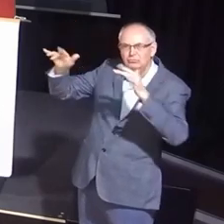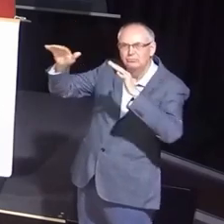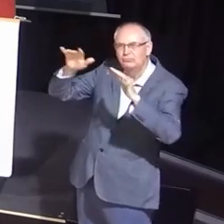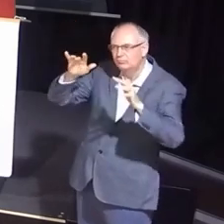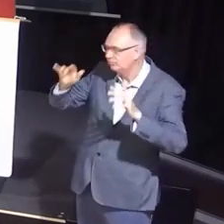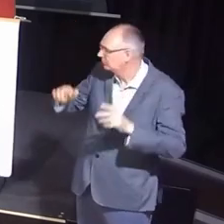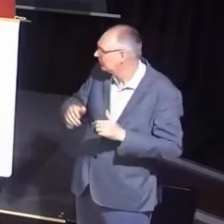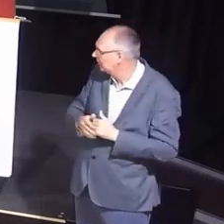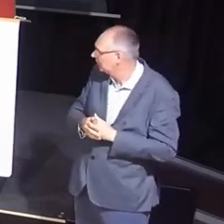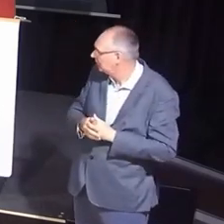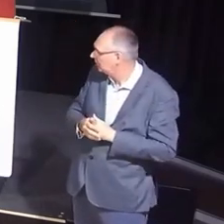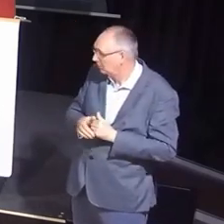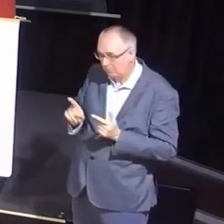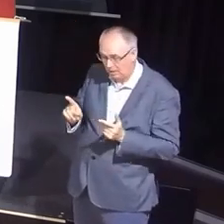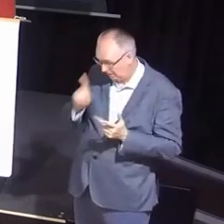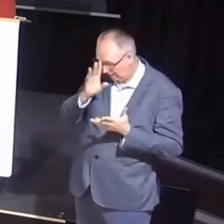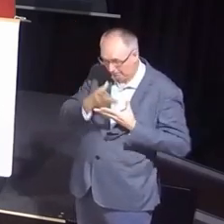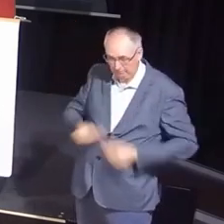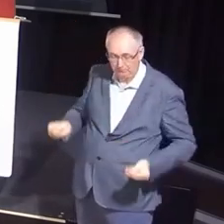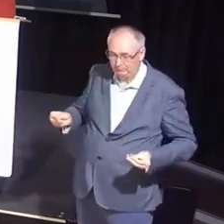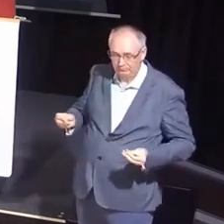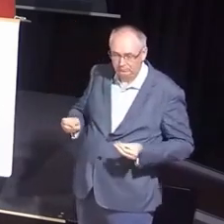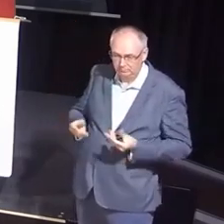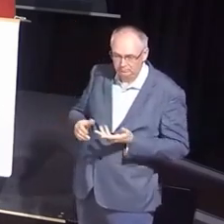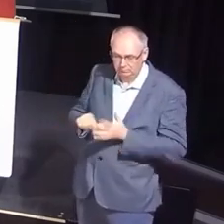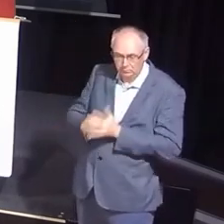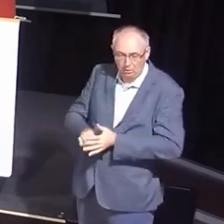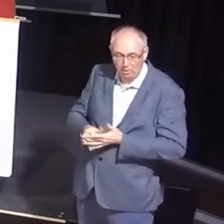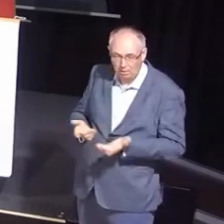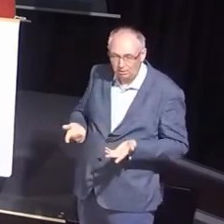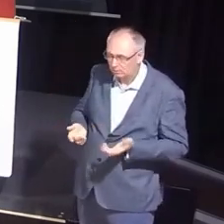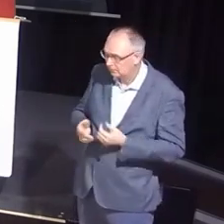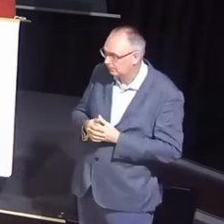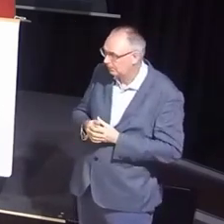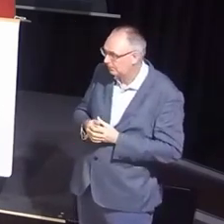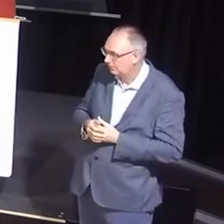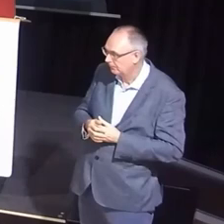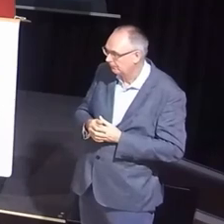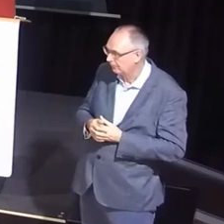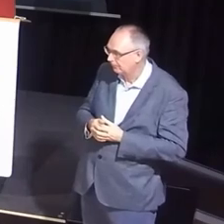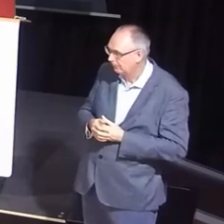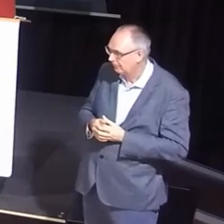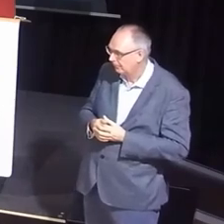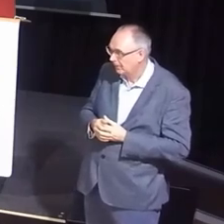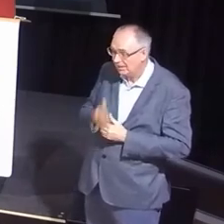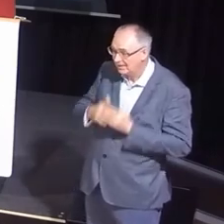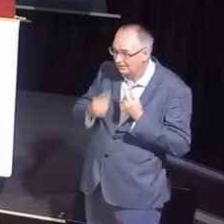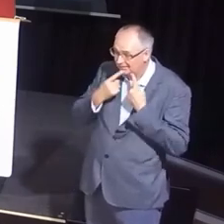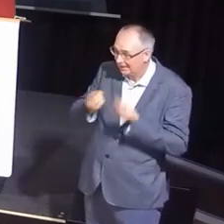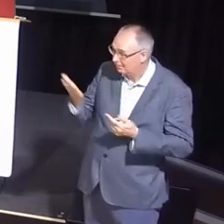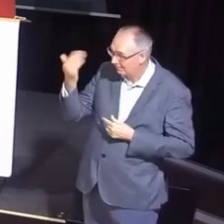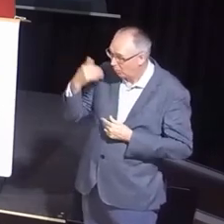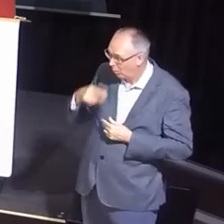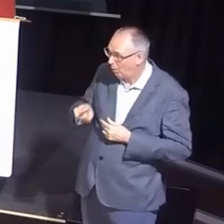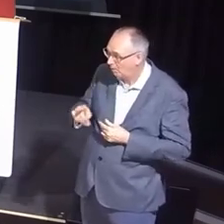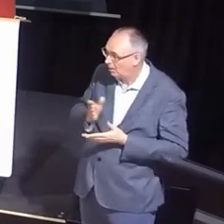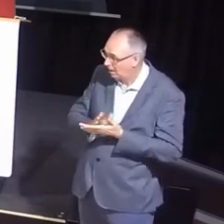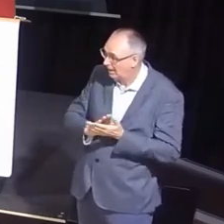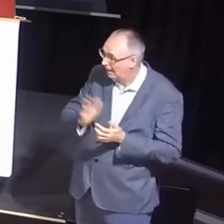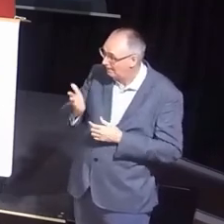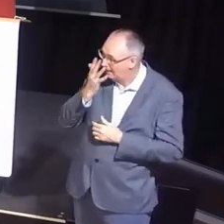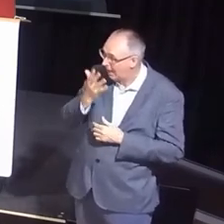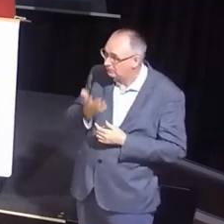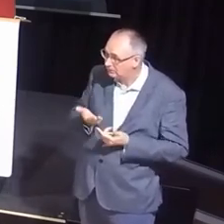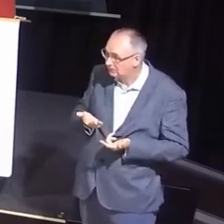Meltdowns are really hard. And I've never talked about this publicly, but they're very embarrassing, and they cause me a lot